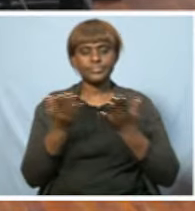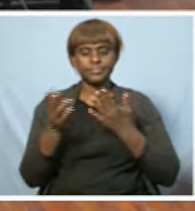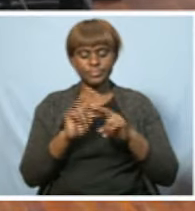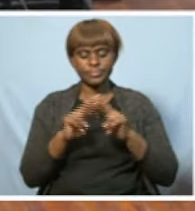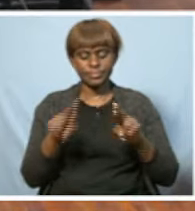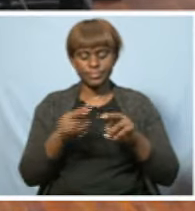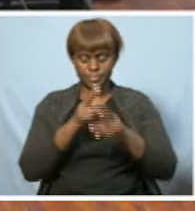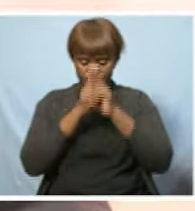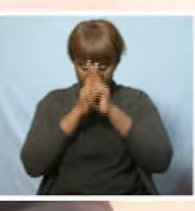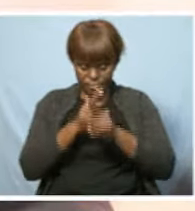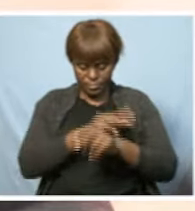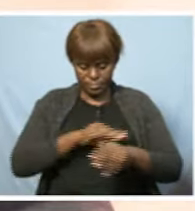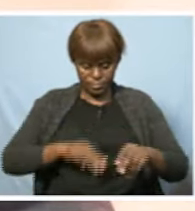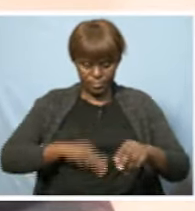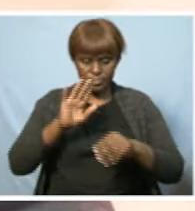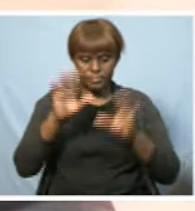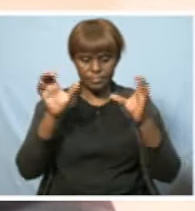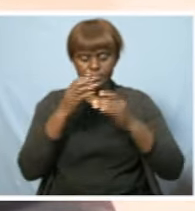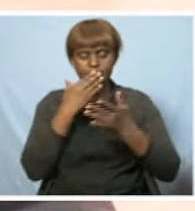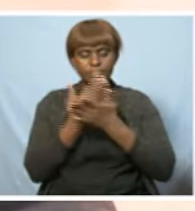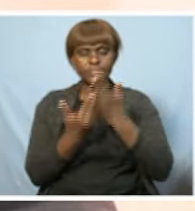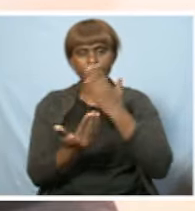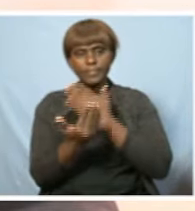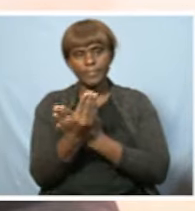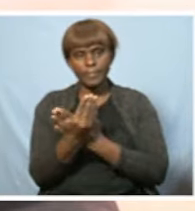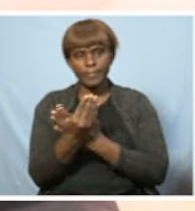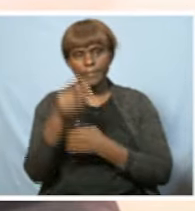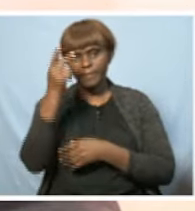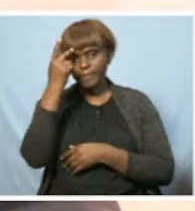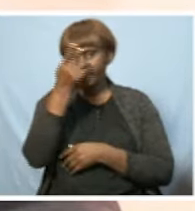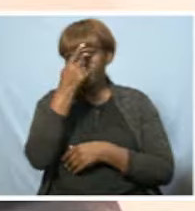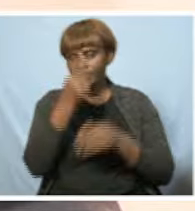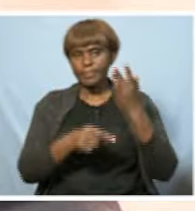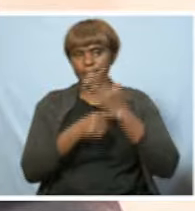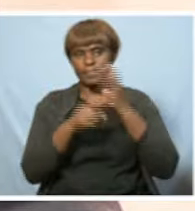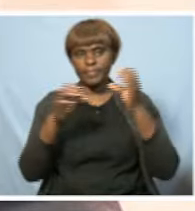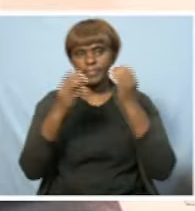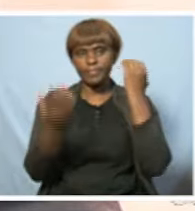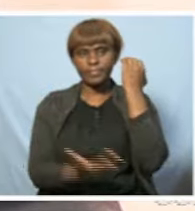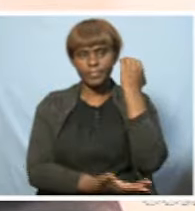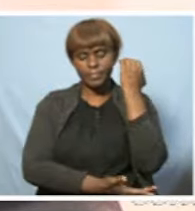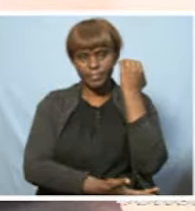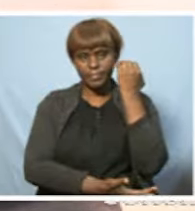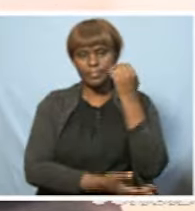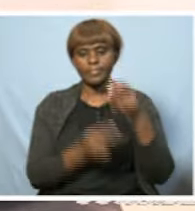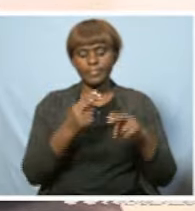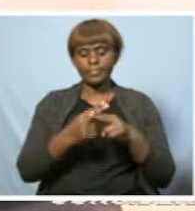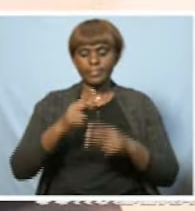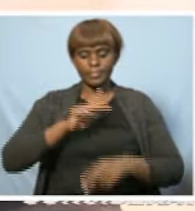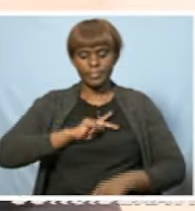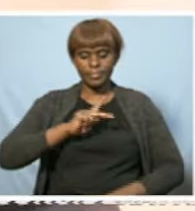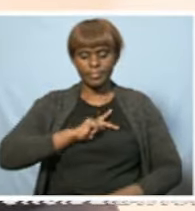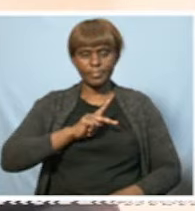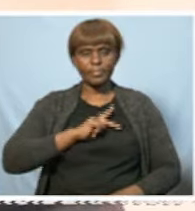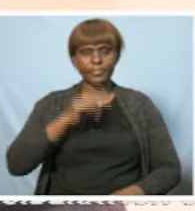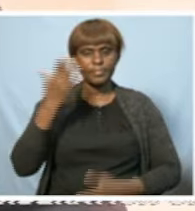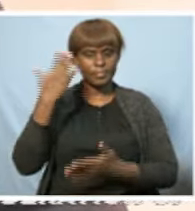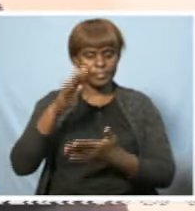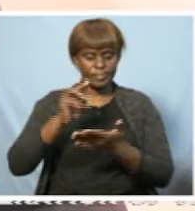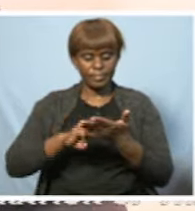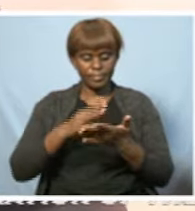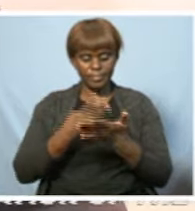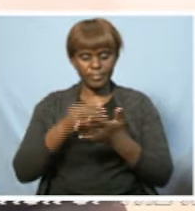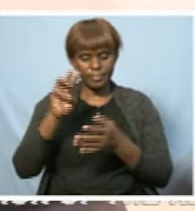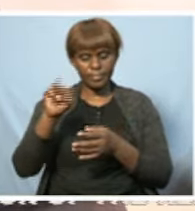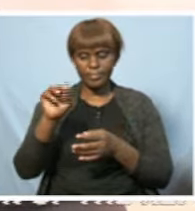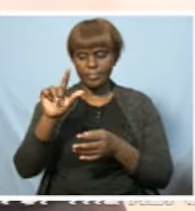Chairperson and the honorable members of your committee, good morning. PETAUKE Town Council, you're welcome. I'm Kazinga Kennedy, permanent witness from Ministry